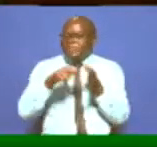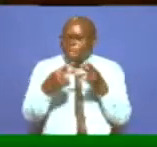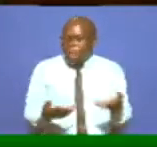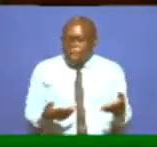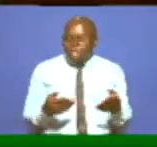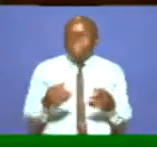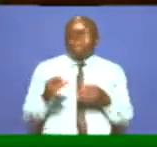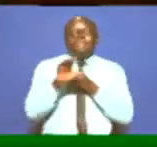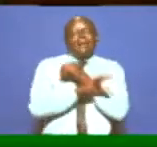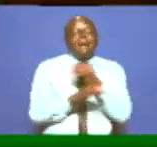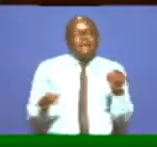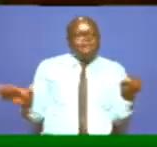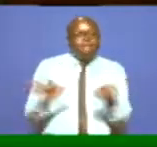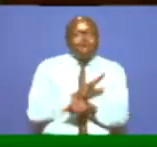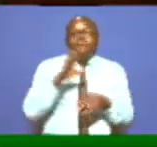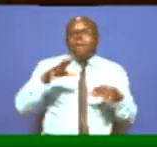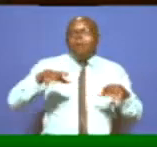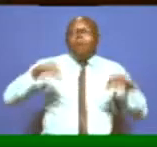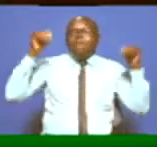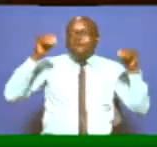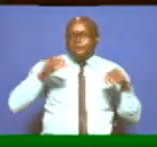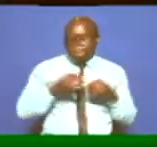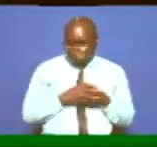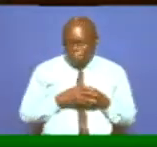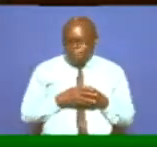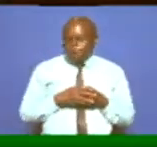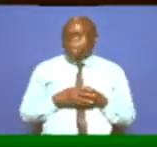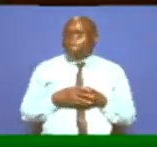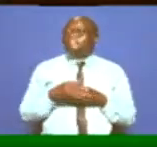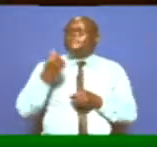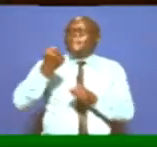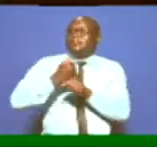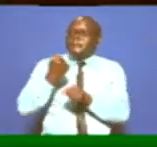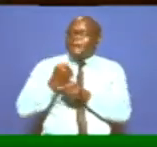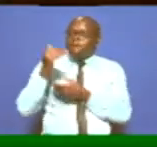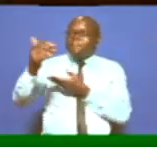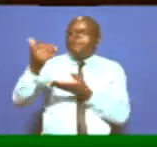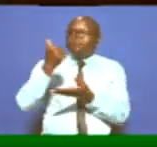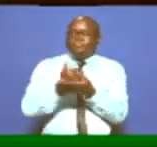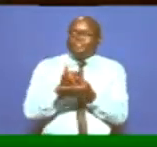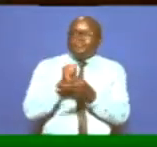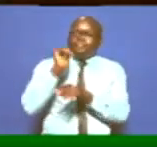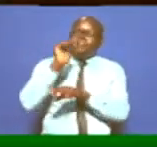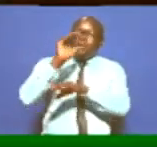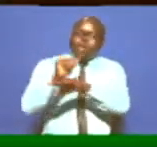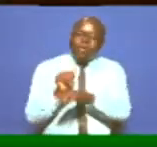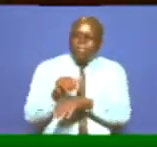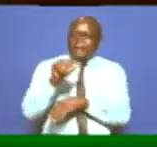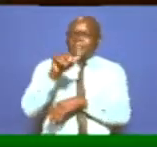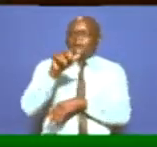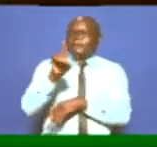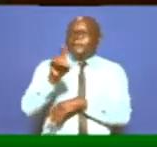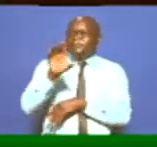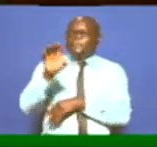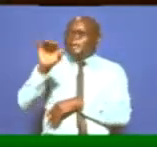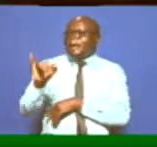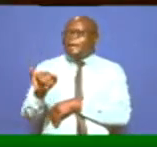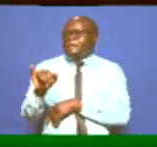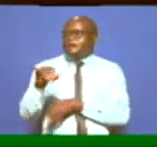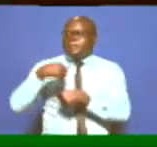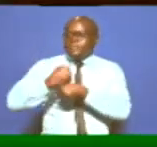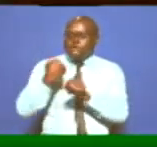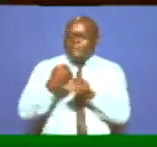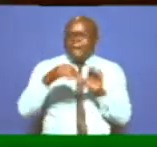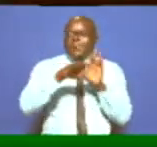countrywide blackout, the implicated staff were summoned by the Directorate of Criminal Investigation to record statements